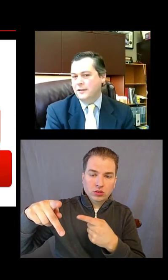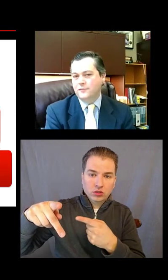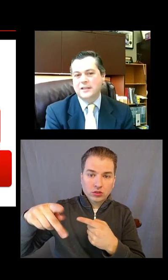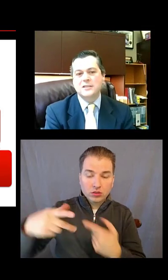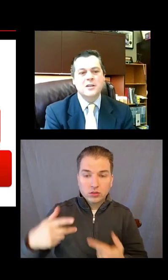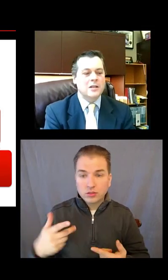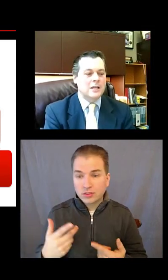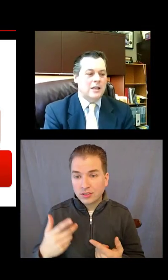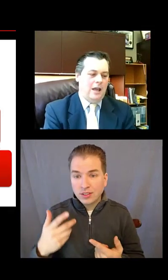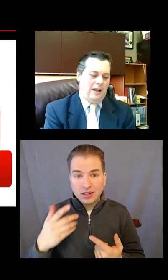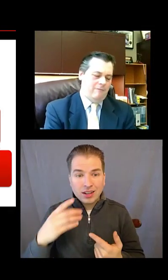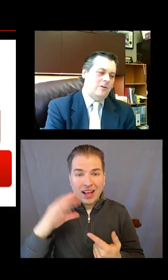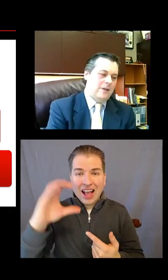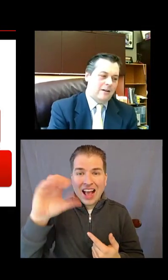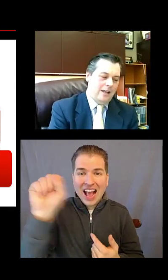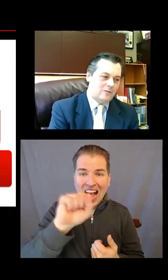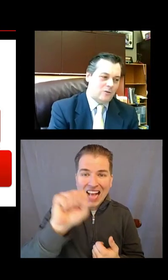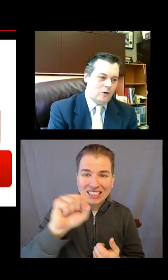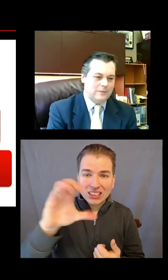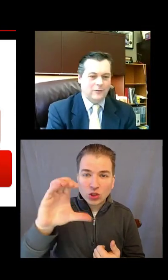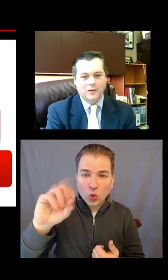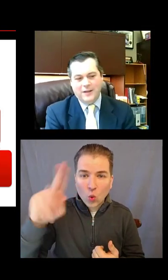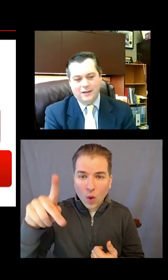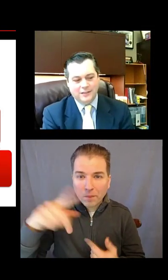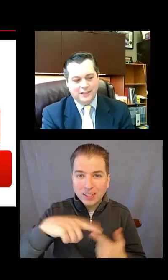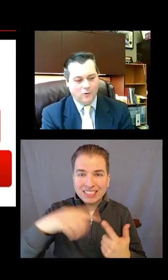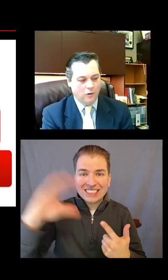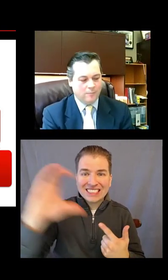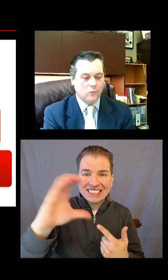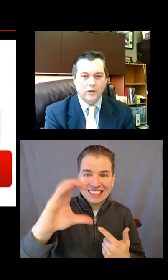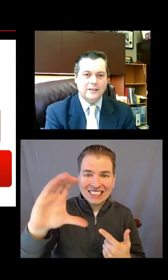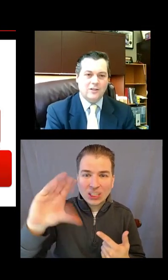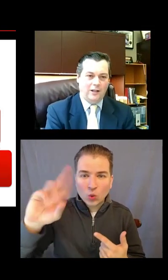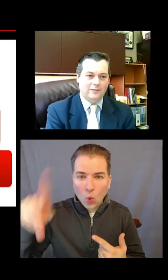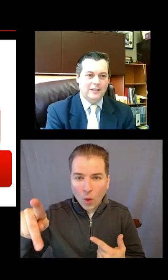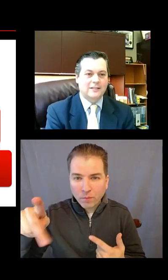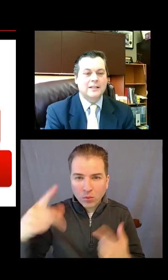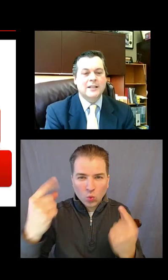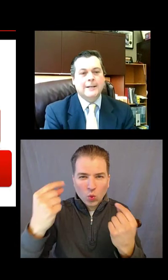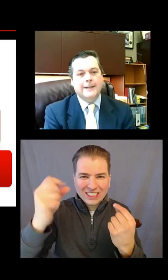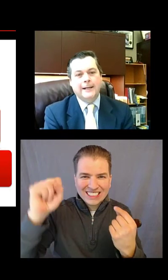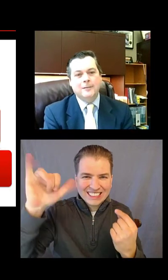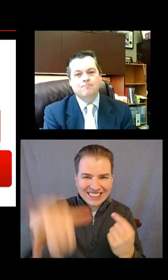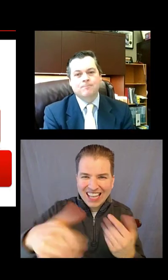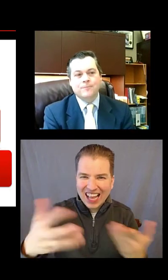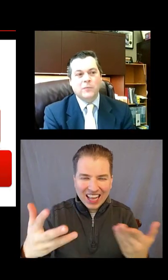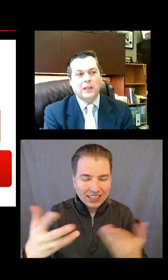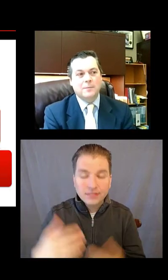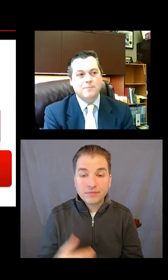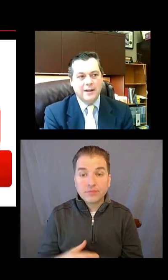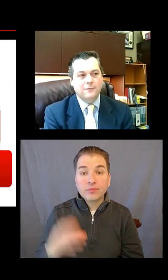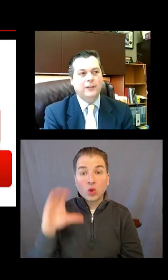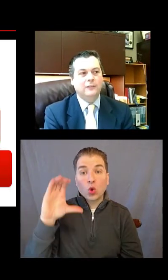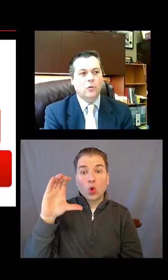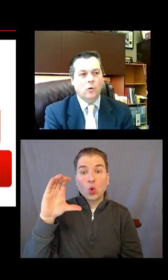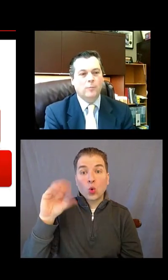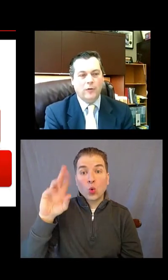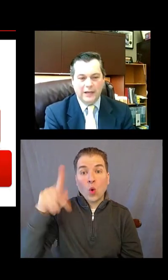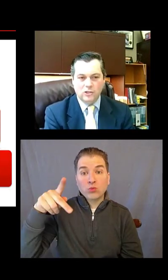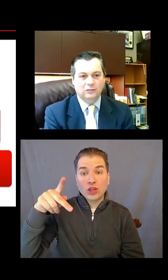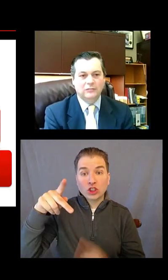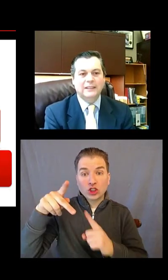What are the benefits? I've heard about S Corps. I've heard about C Corps. What is all of this? The benefit